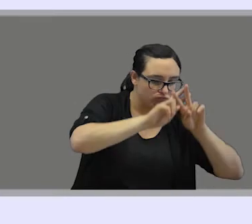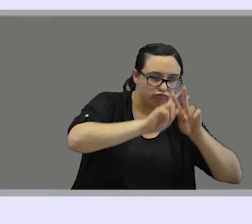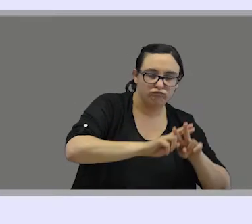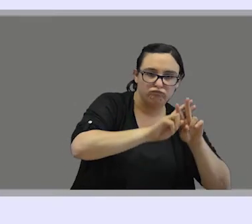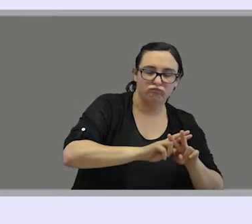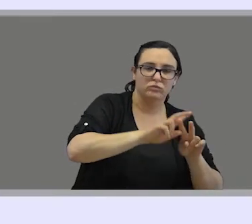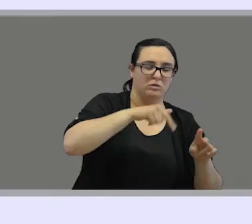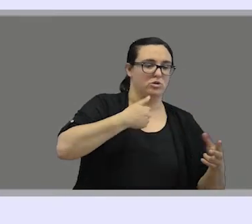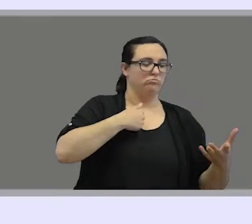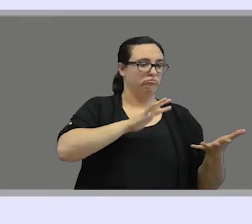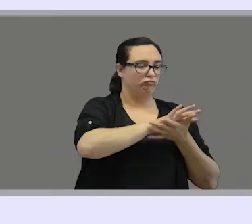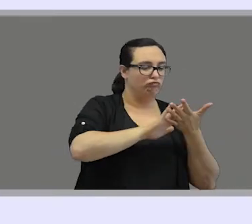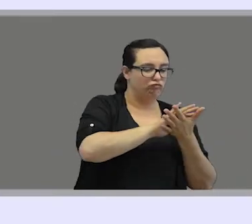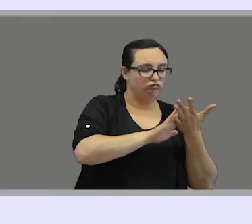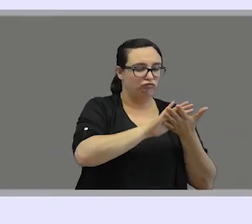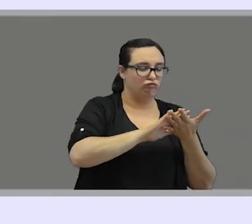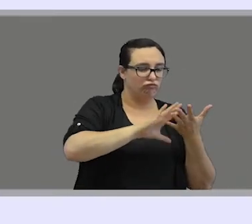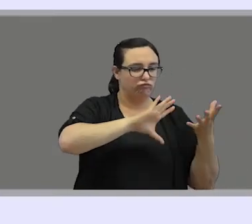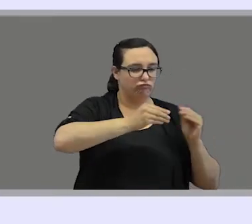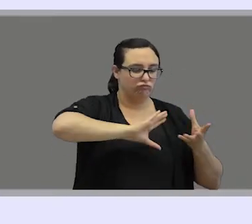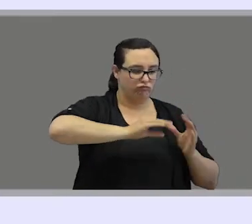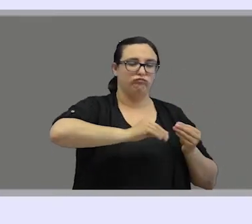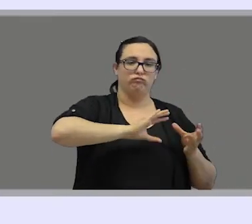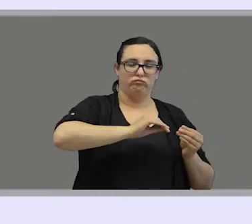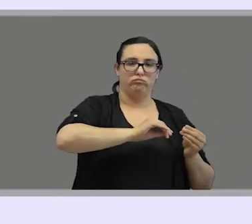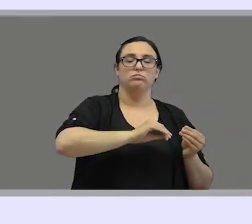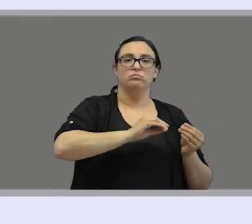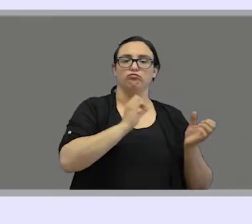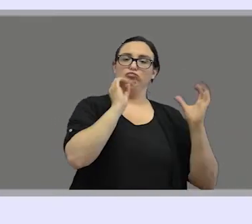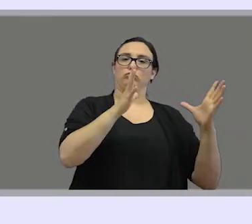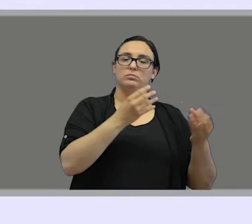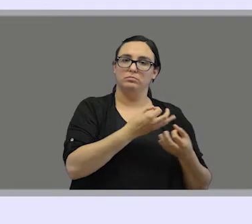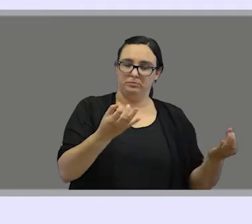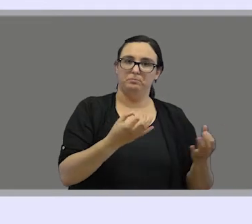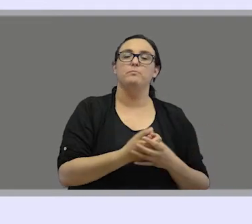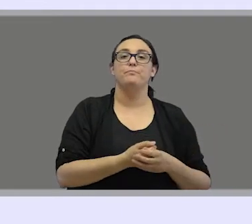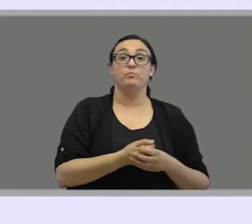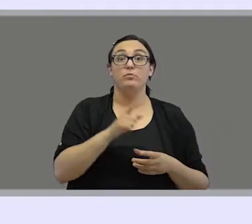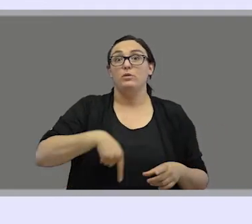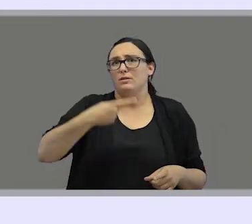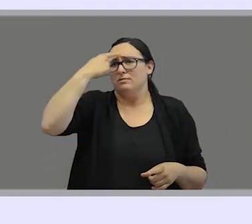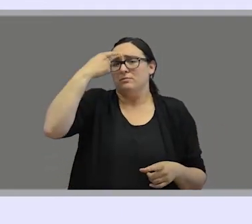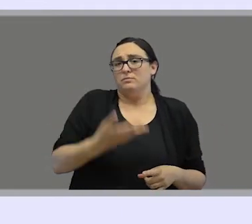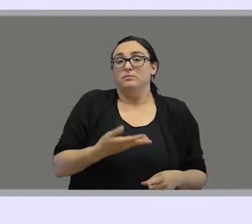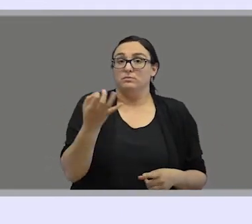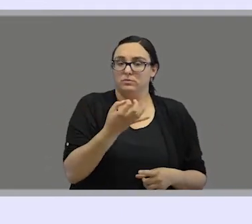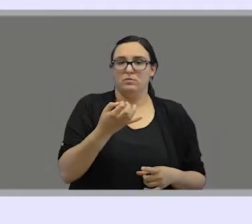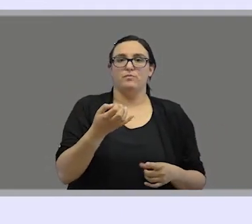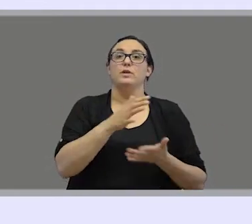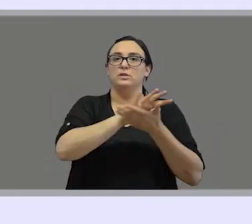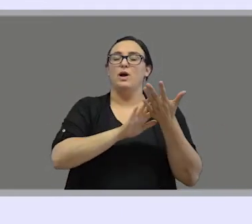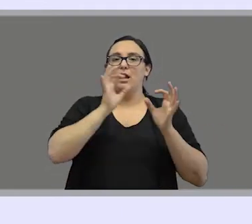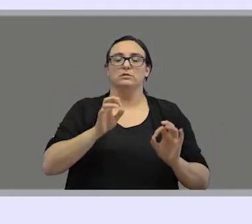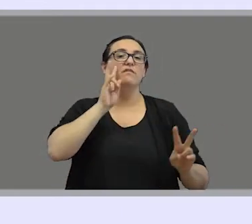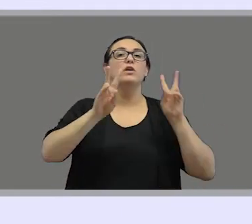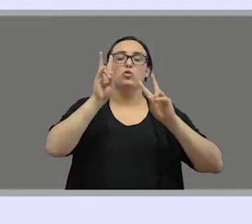the sign can be adjusted to this material. Remember, have in mind that sign language is a visual language, and